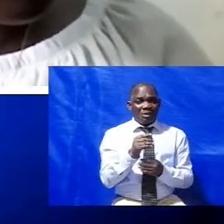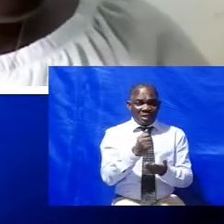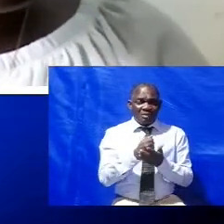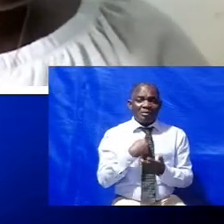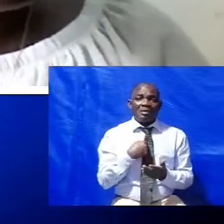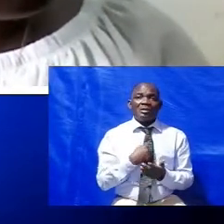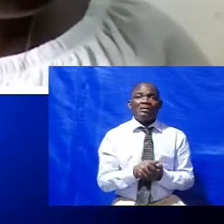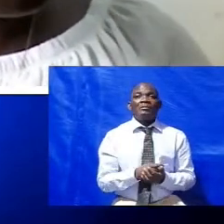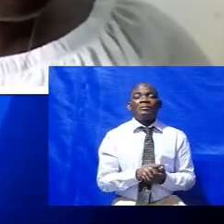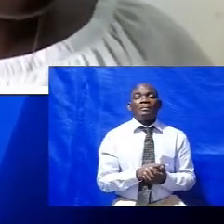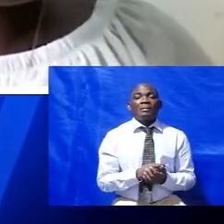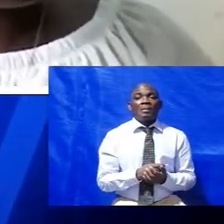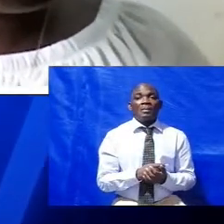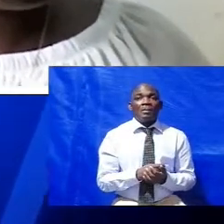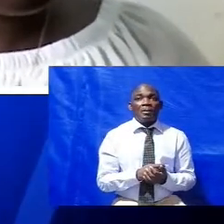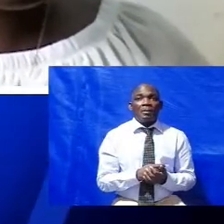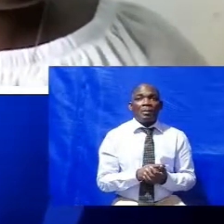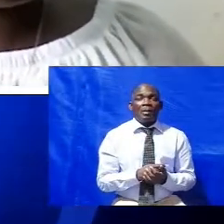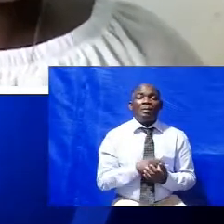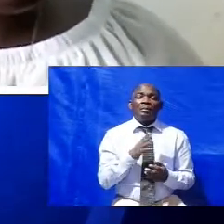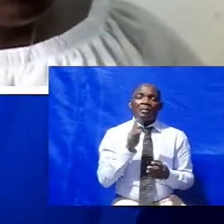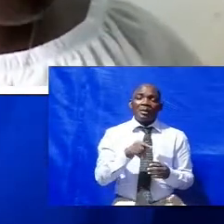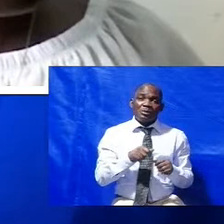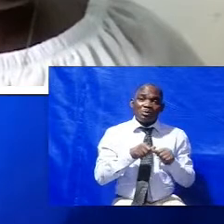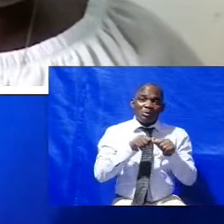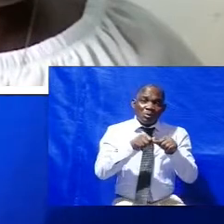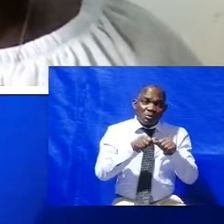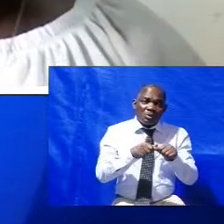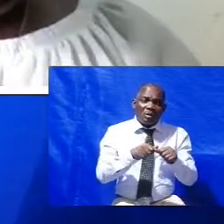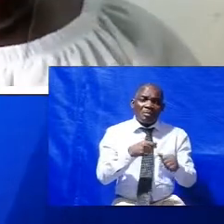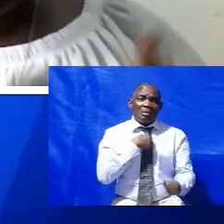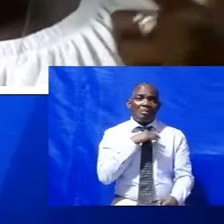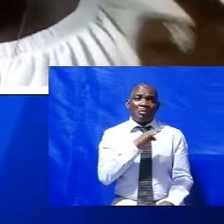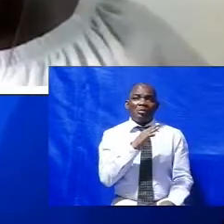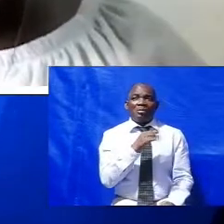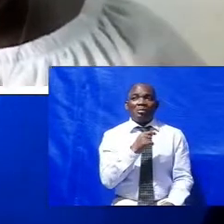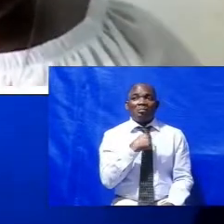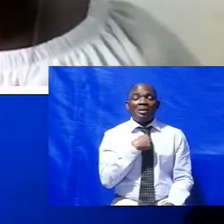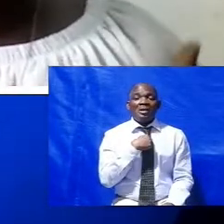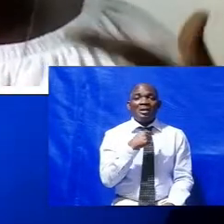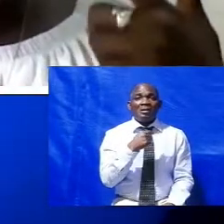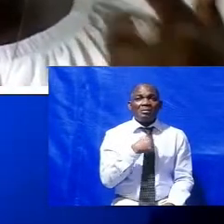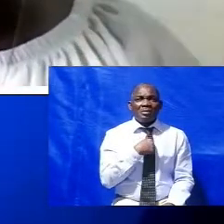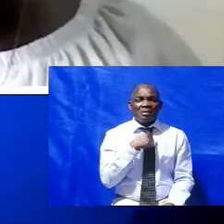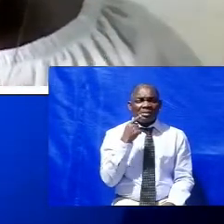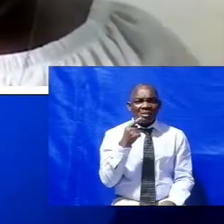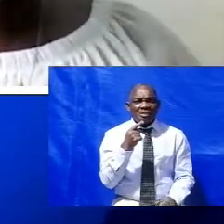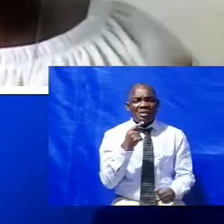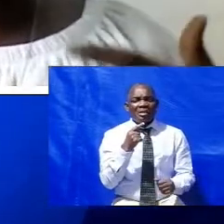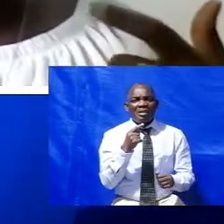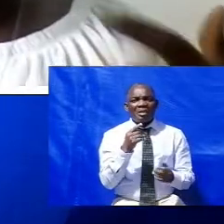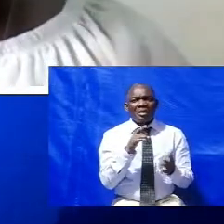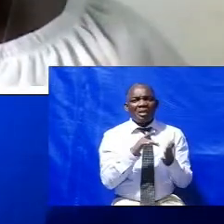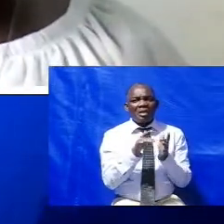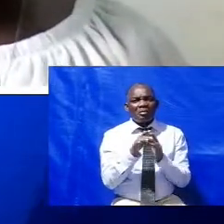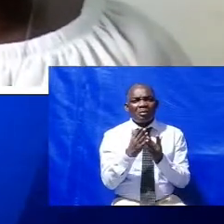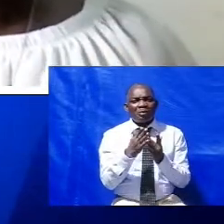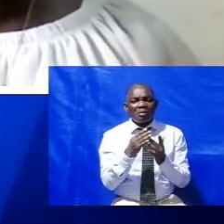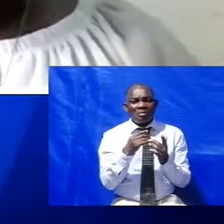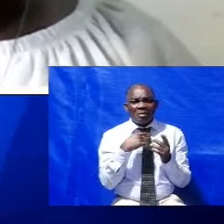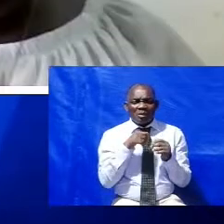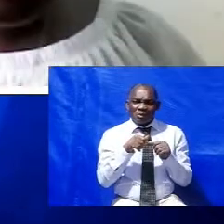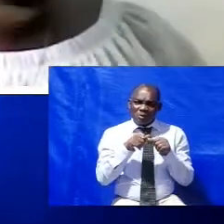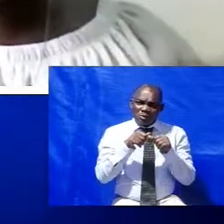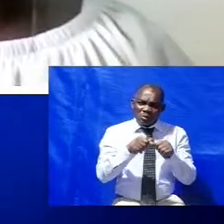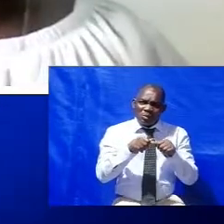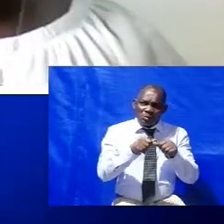who began, he who began the good work in you will carry it on. So I tell myself, and I look at the scriptures, and